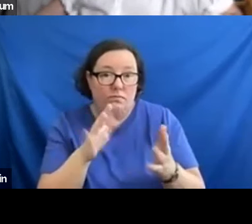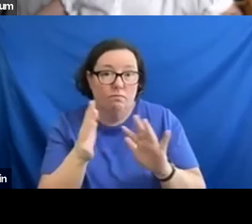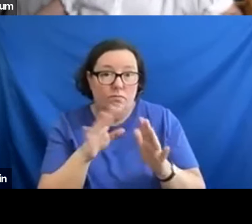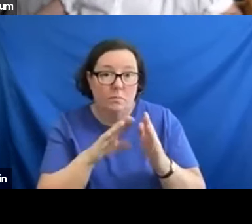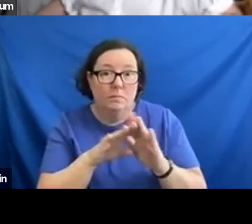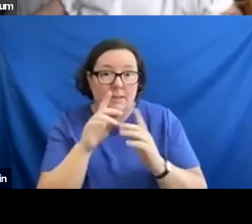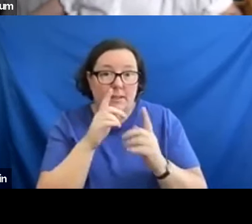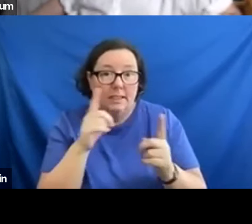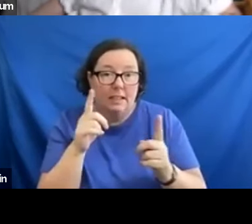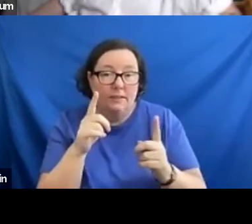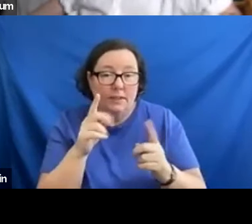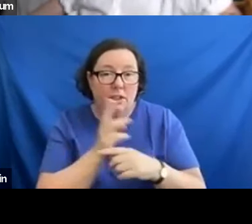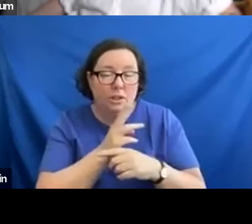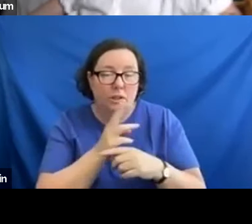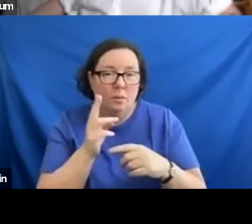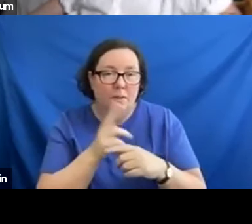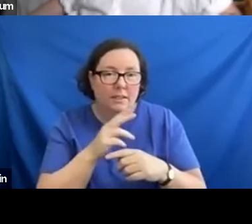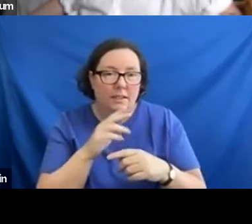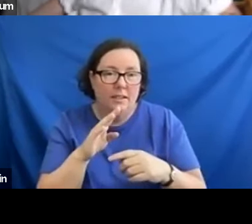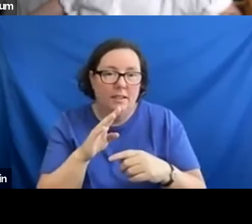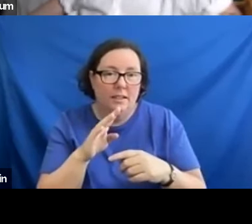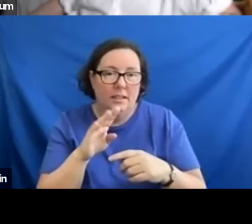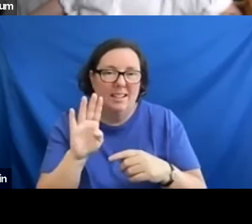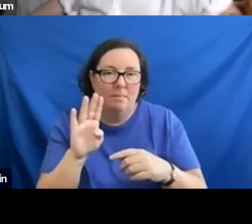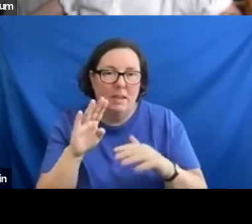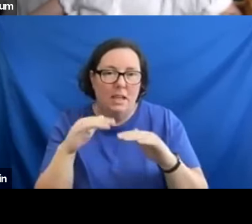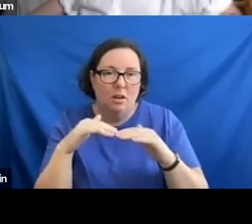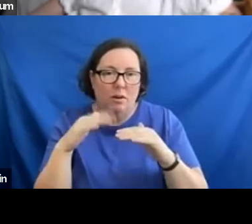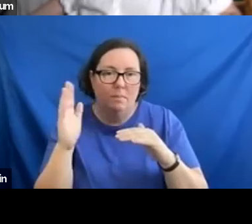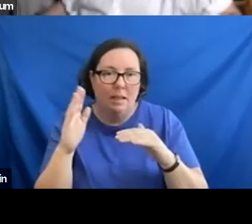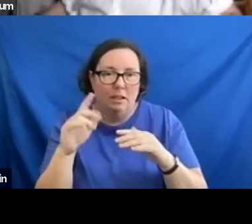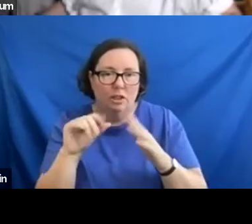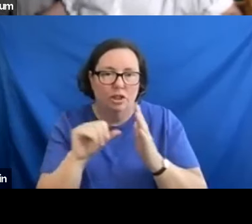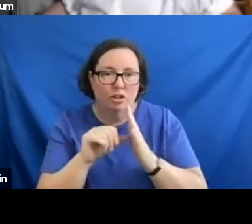point, utilizing the Be a Better grade level component.